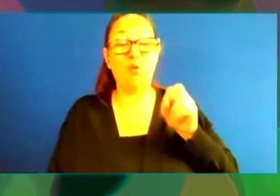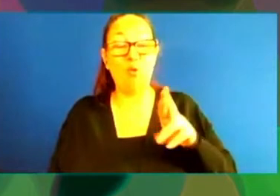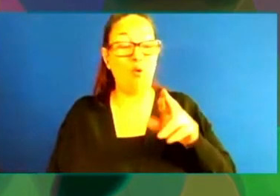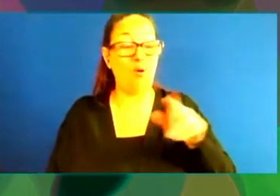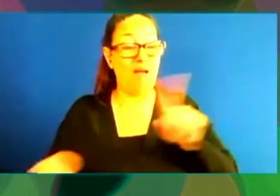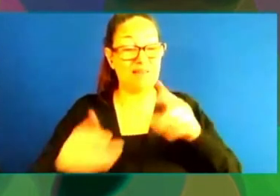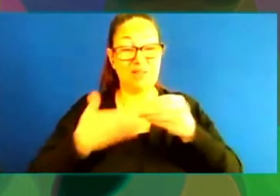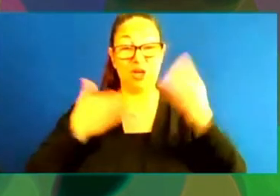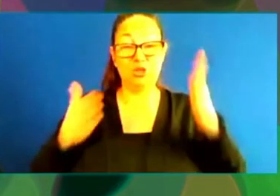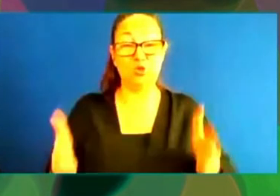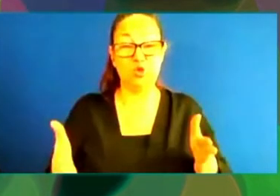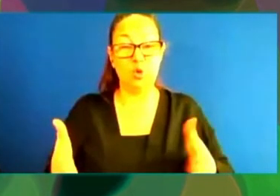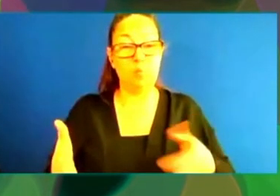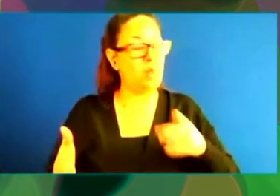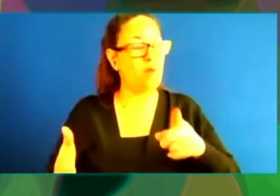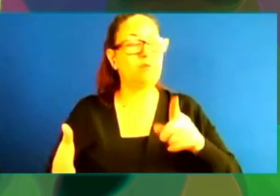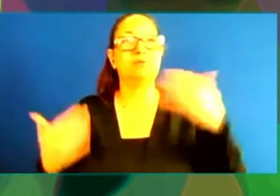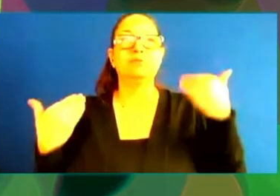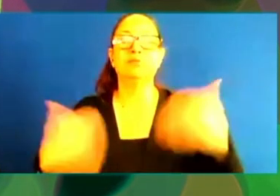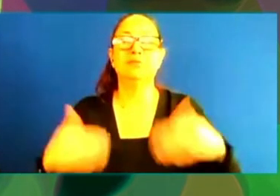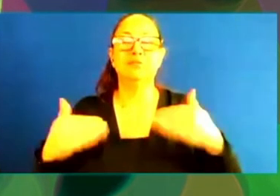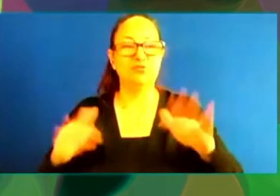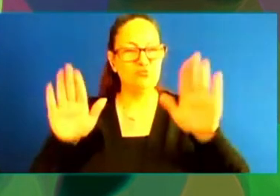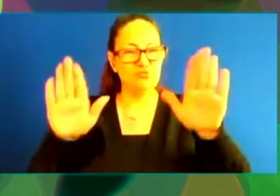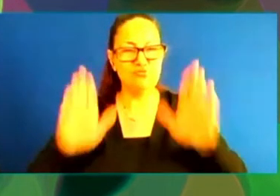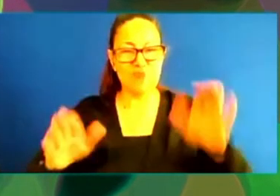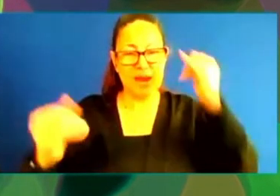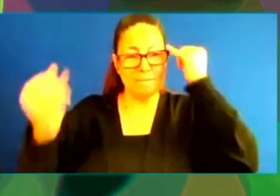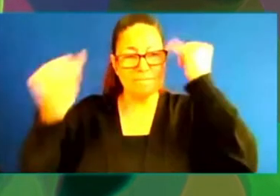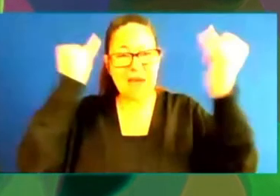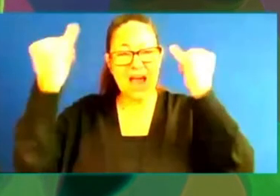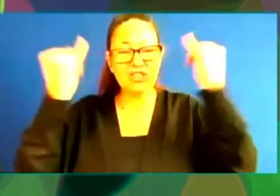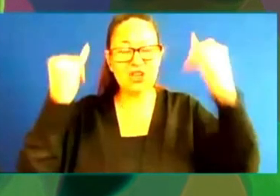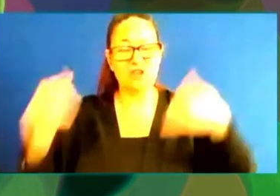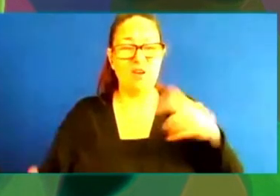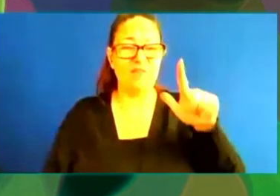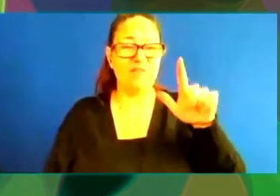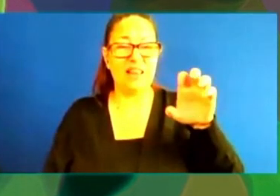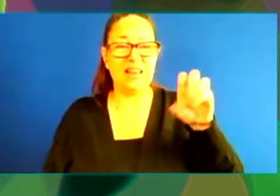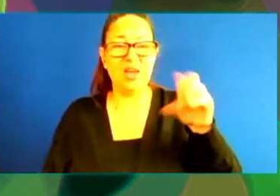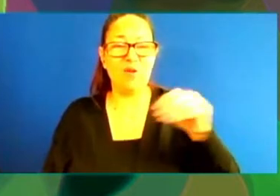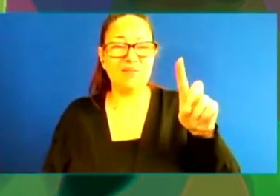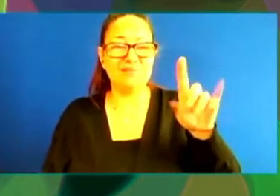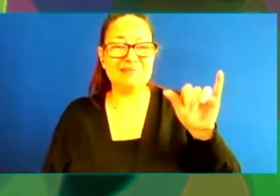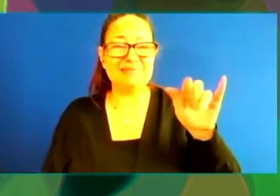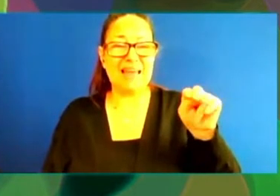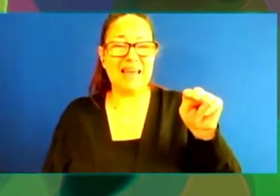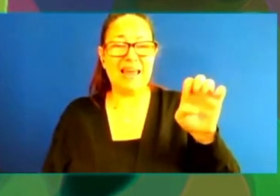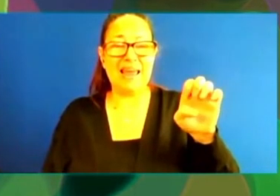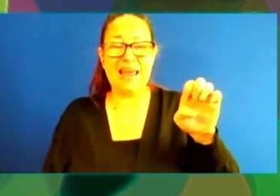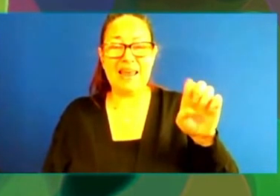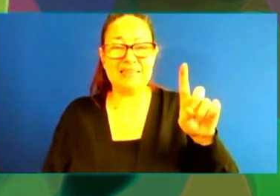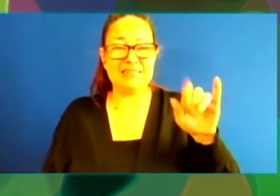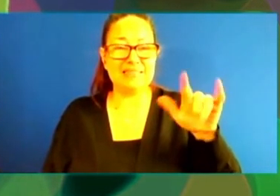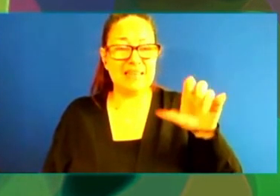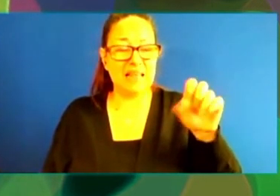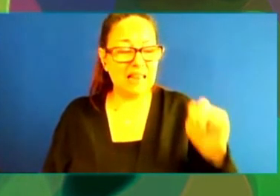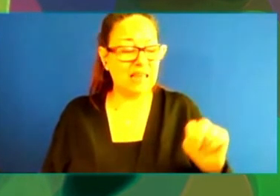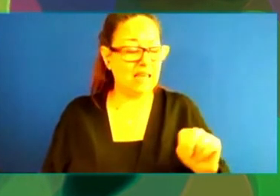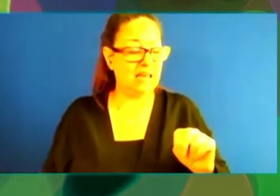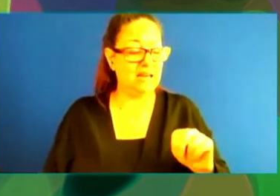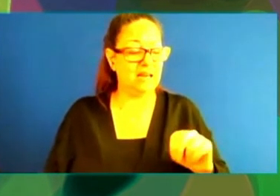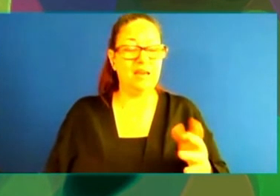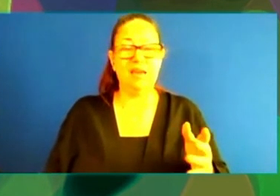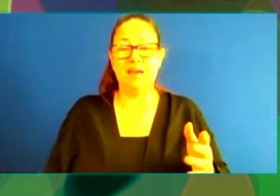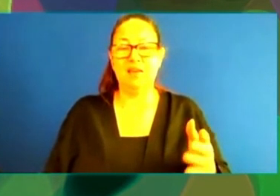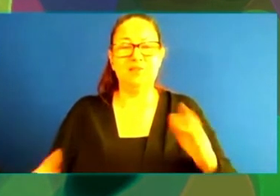know, hotbeds of imagination for me. And you have like Leo and Diane Dillon, and even Ezra Jack Keats with all